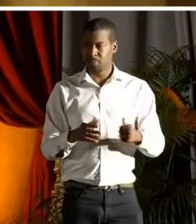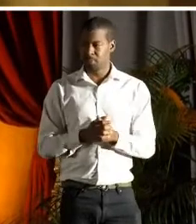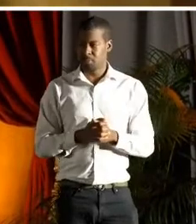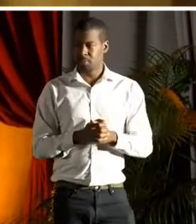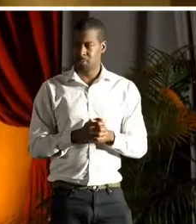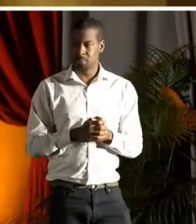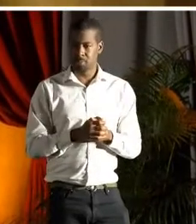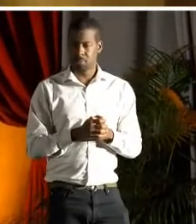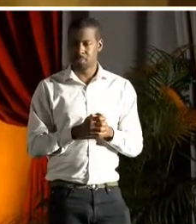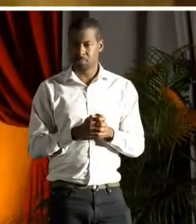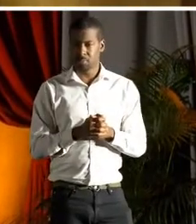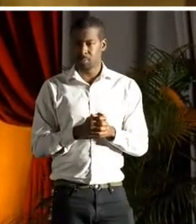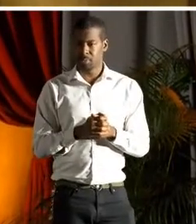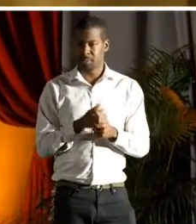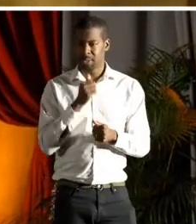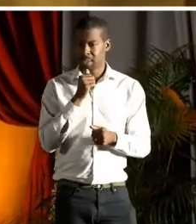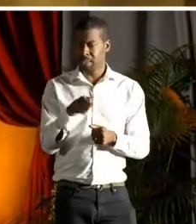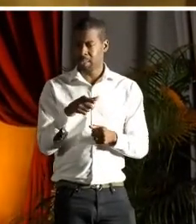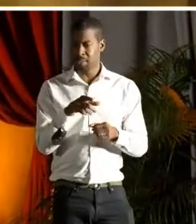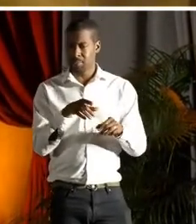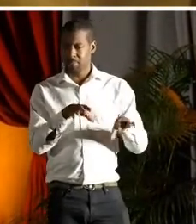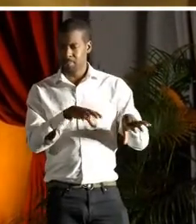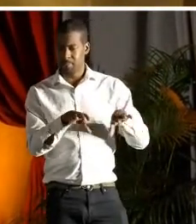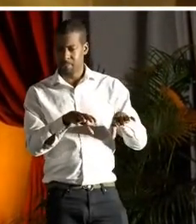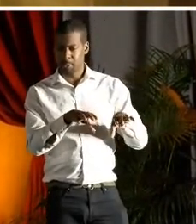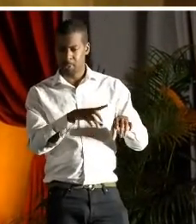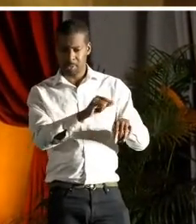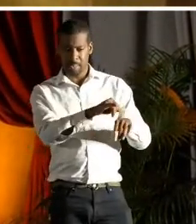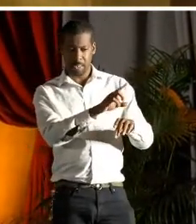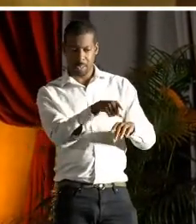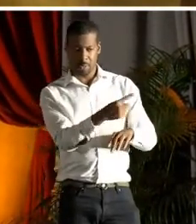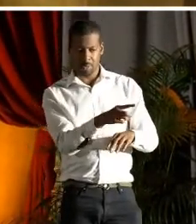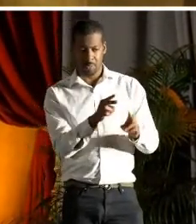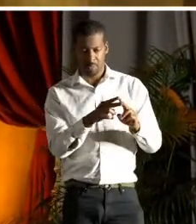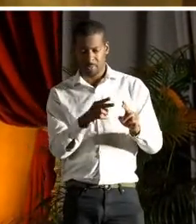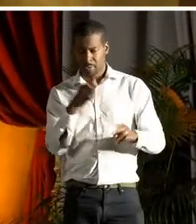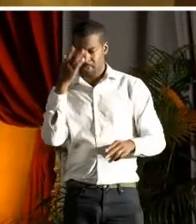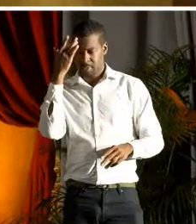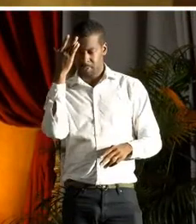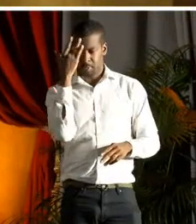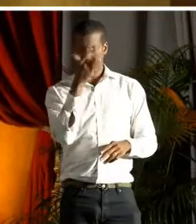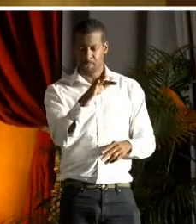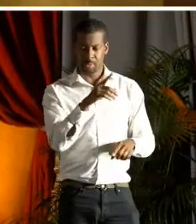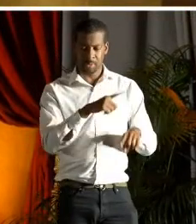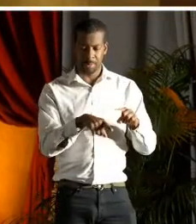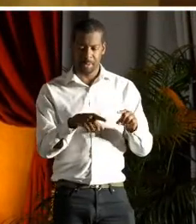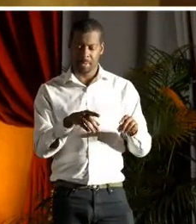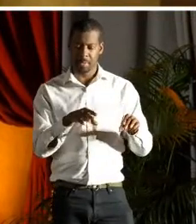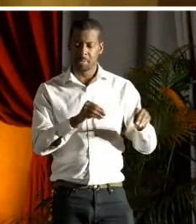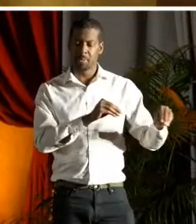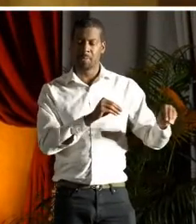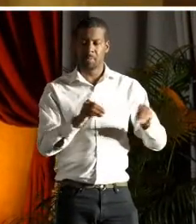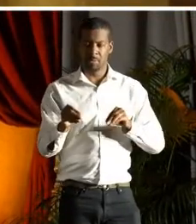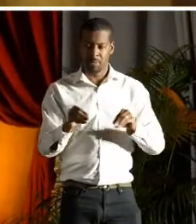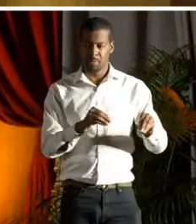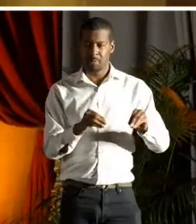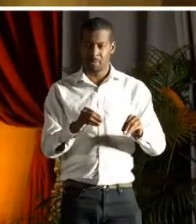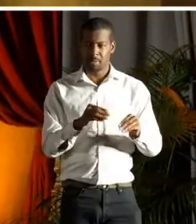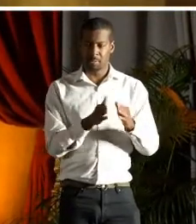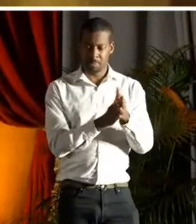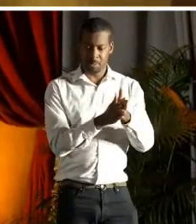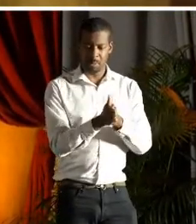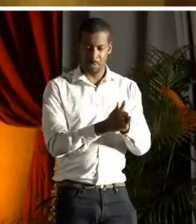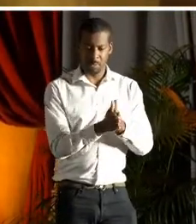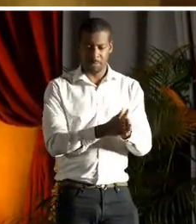weren't acting in a vacuum, that they were very smart, but that the movement was what drove